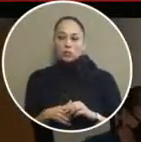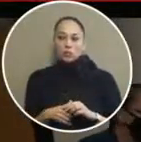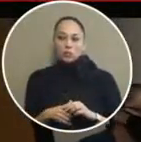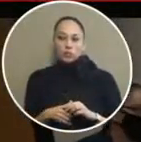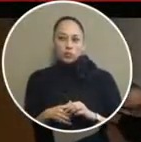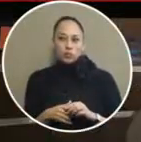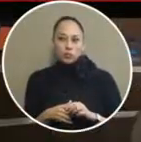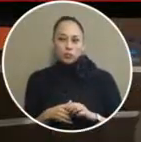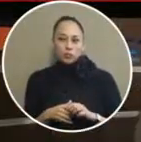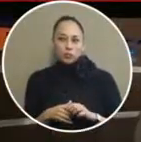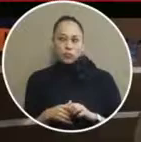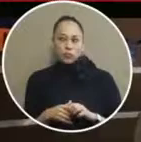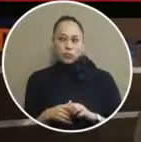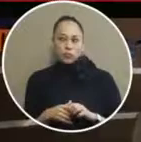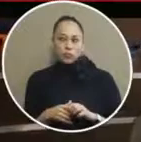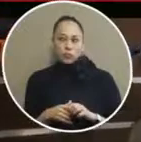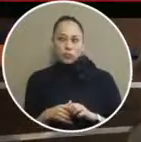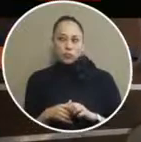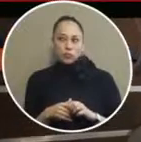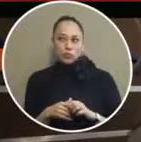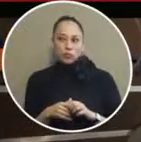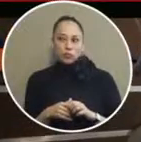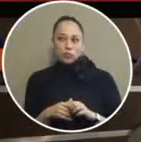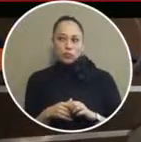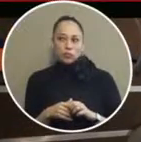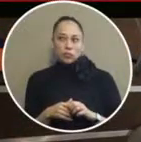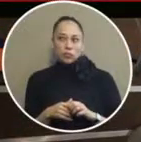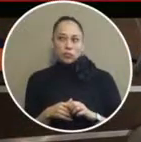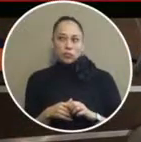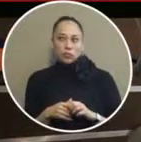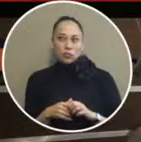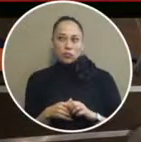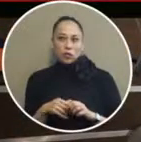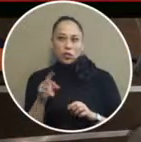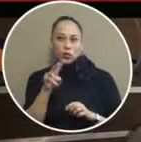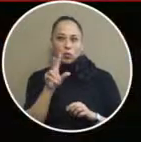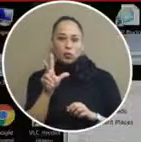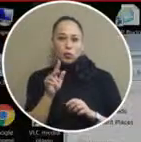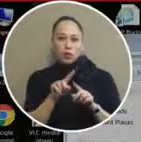just to give you a perspective there, Carter.